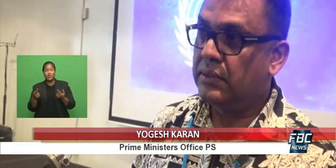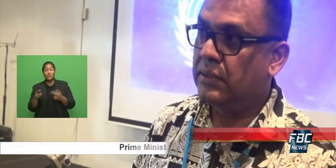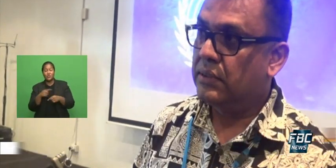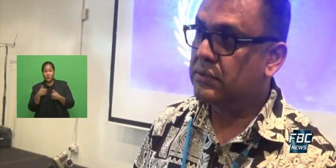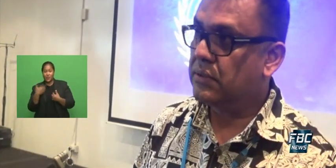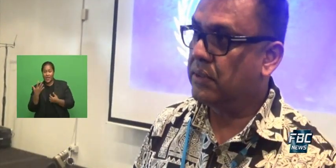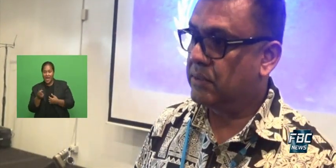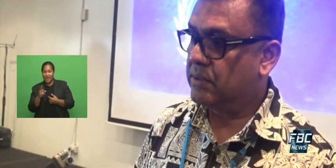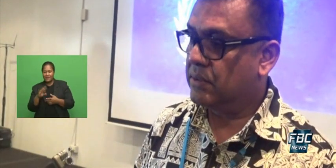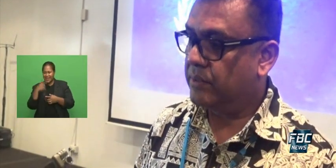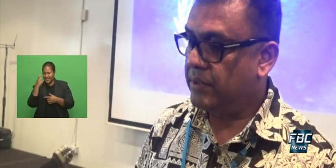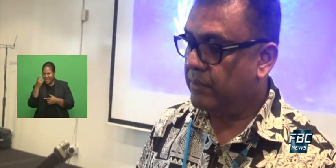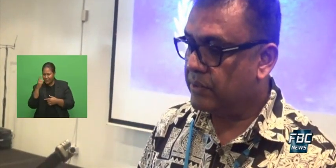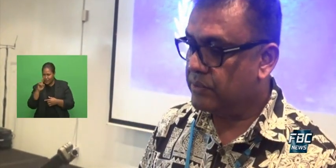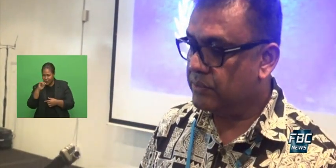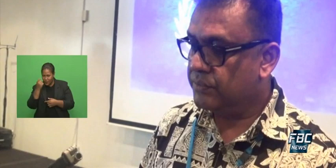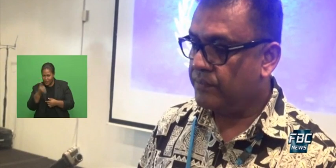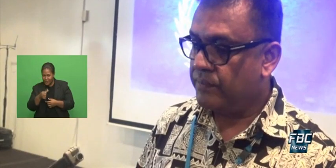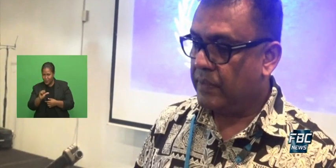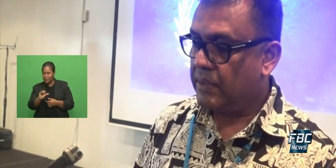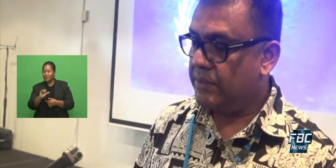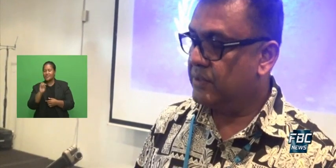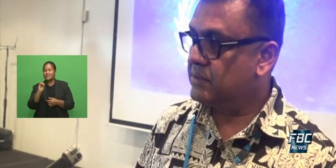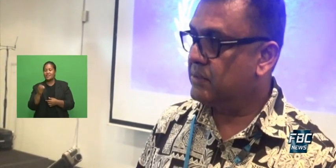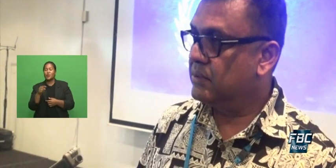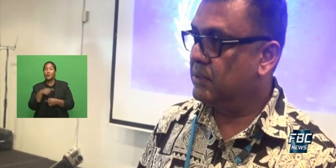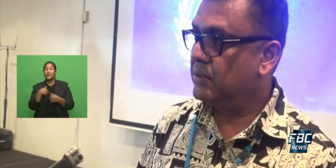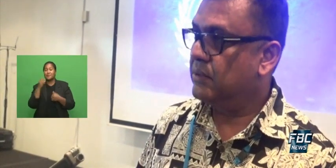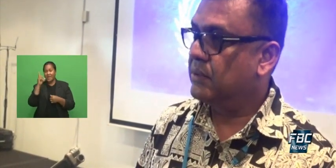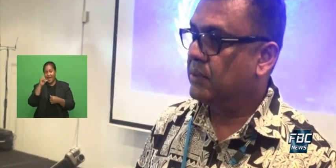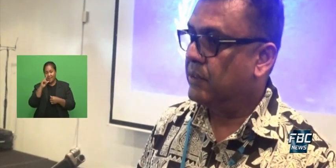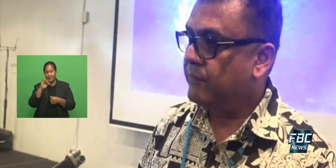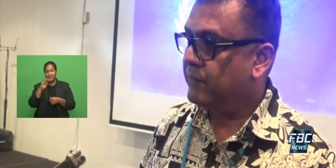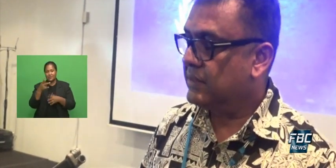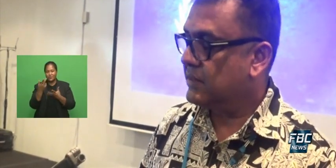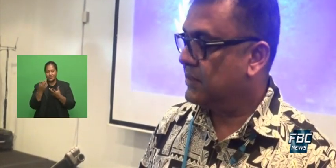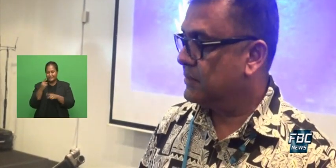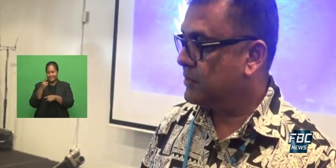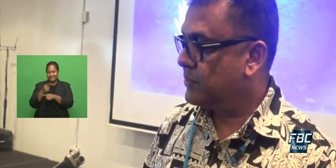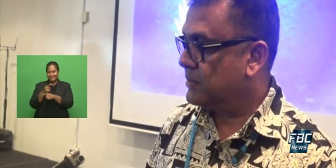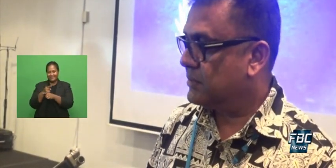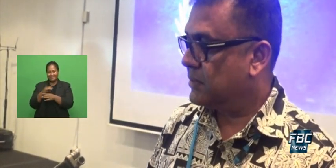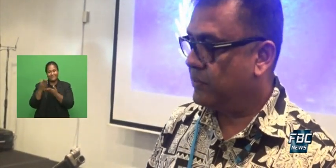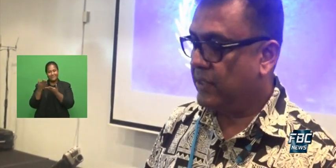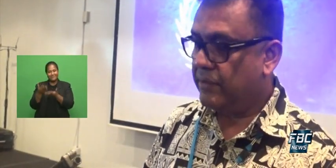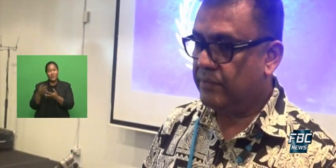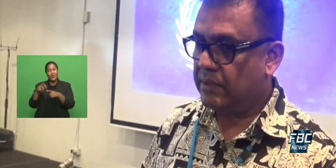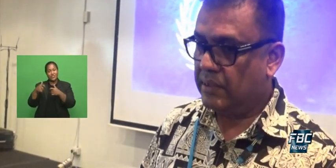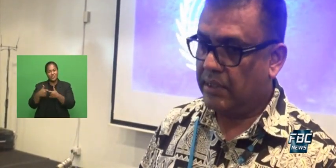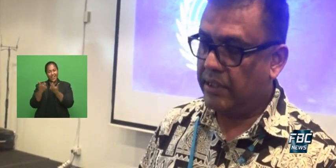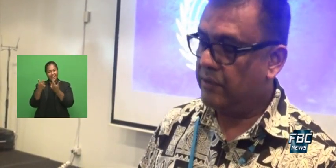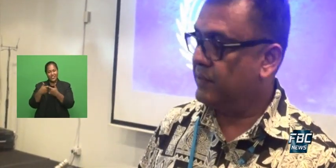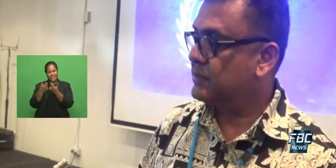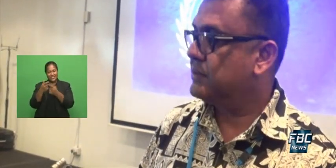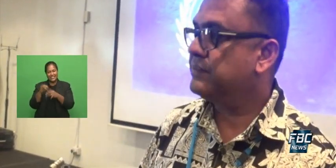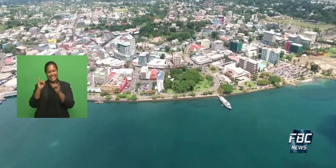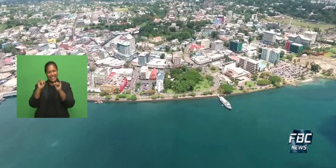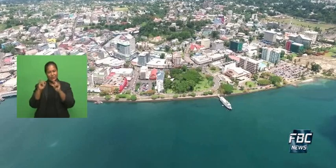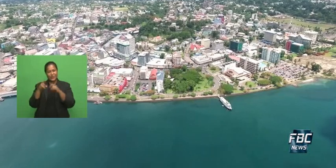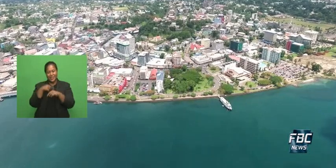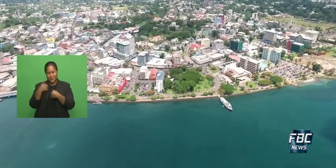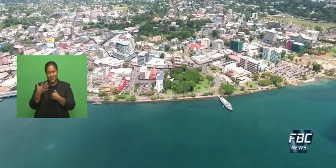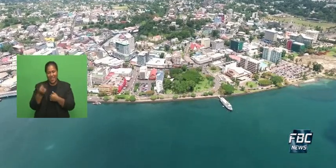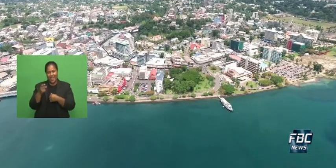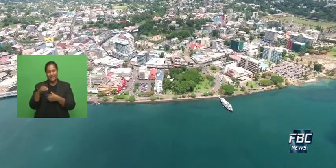carefully so that we are able to address the very challenging situations that we have ahead of us.